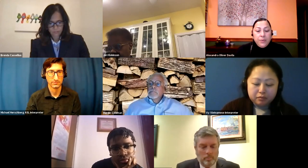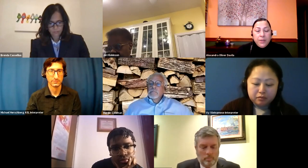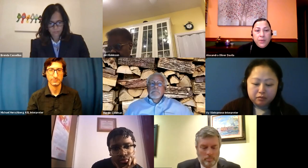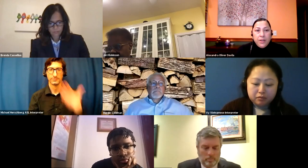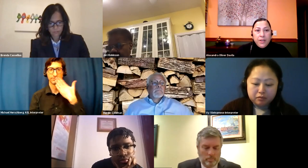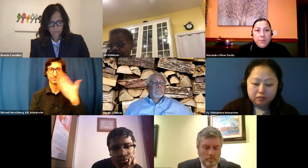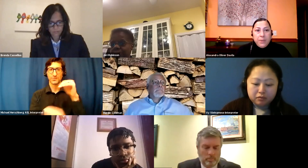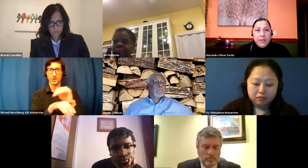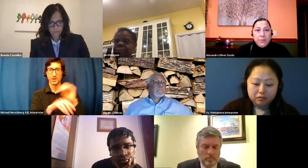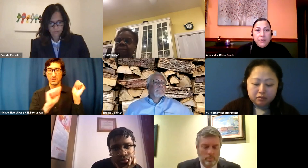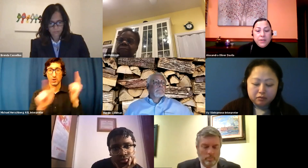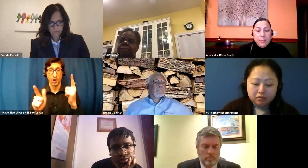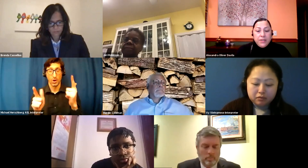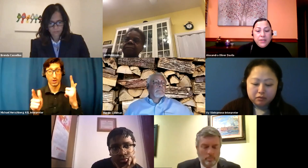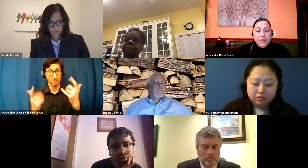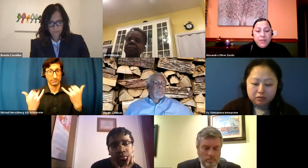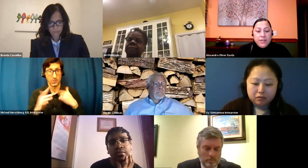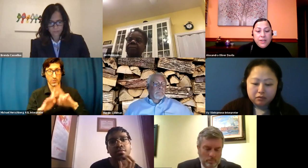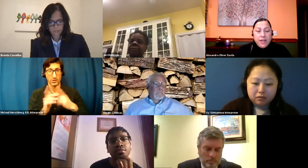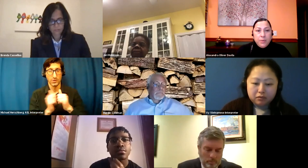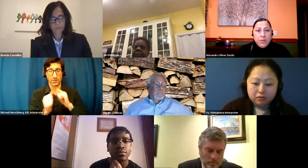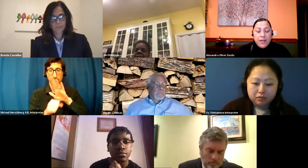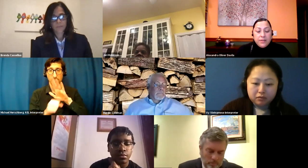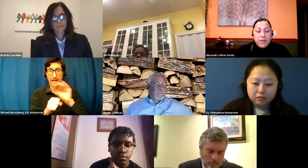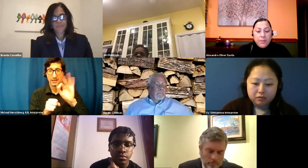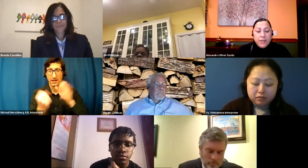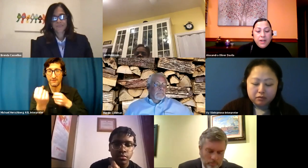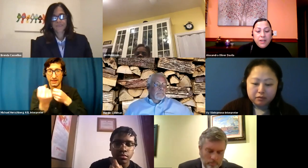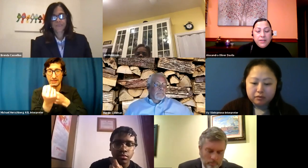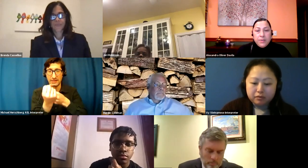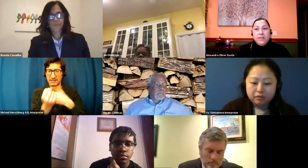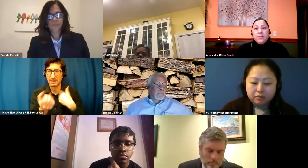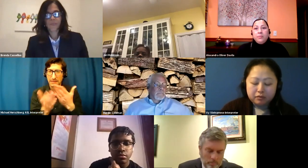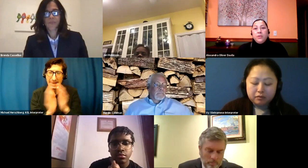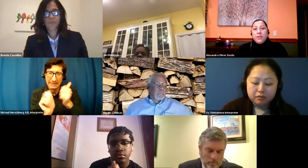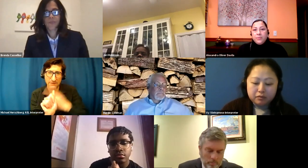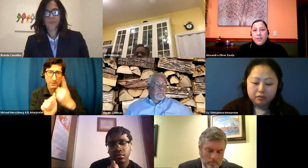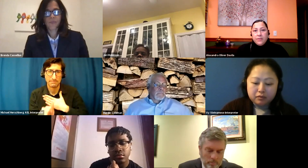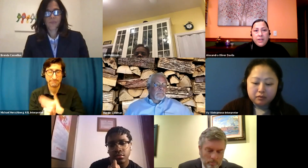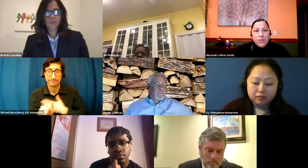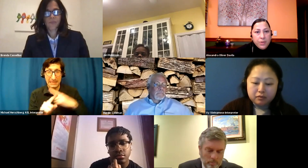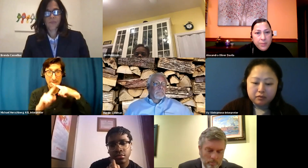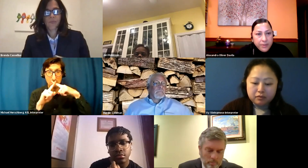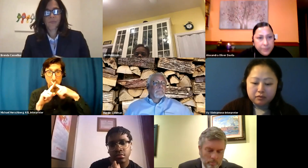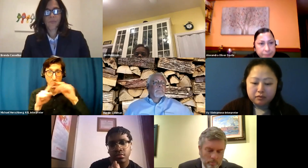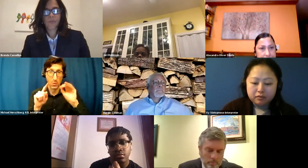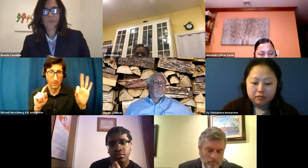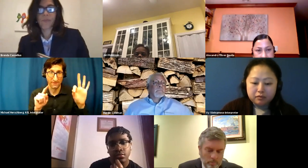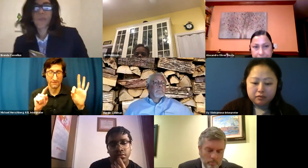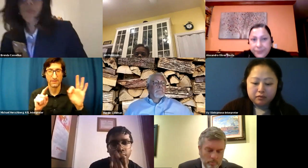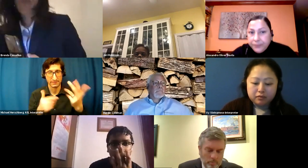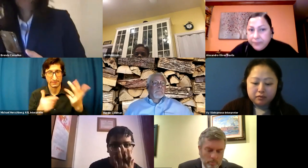Good evening, everyone. We are going to begin with the Pledge of Allegiance, and I'm going to ask all my colleagues to please unmute themselves and join me.